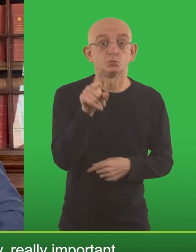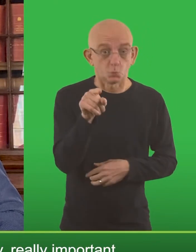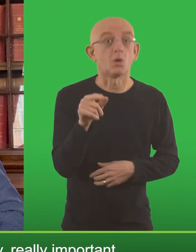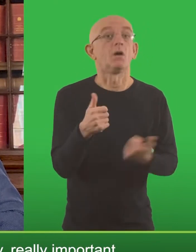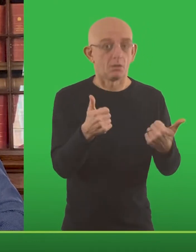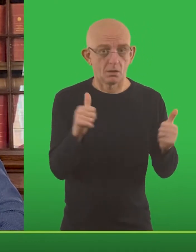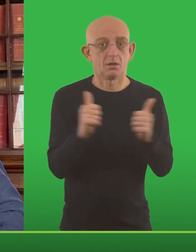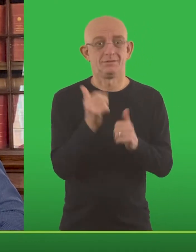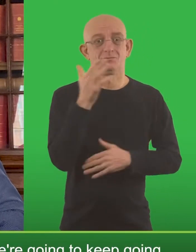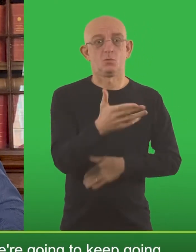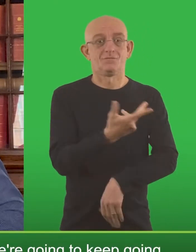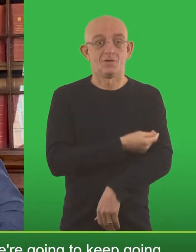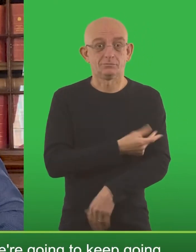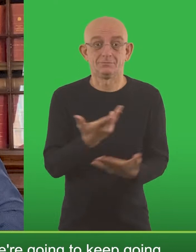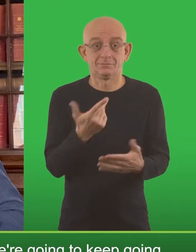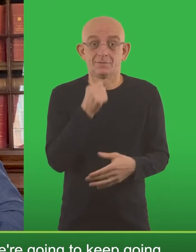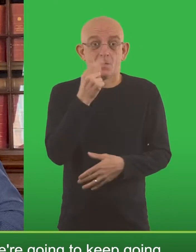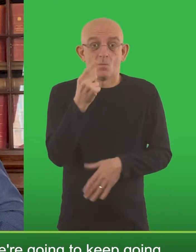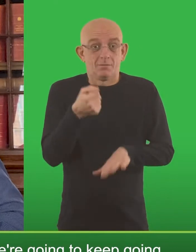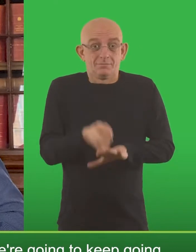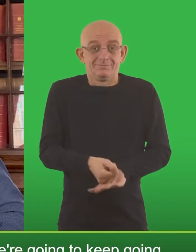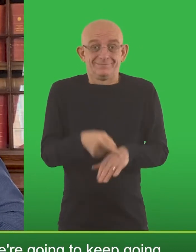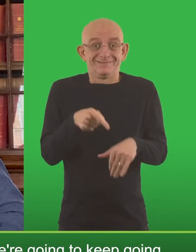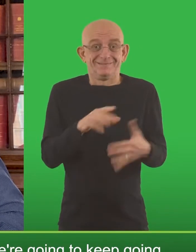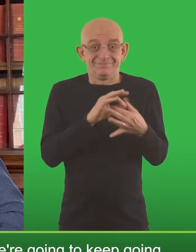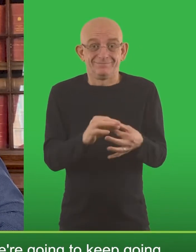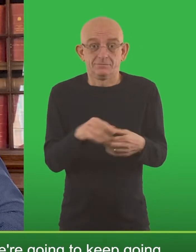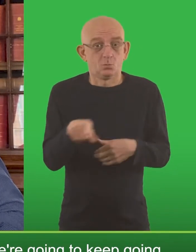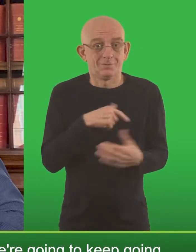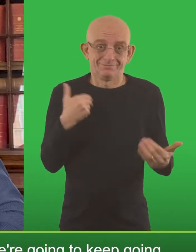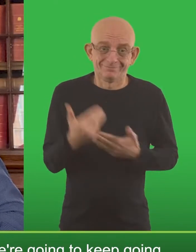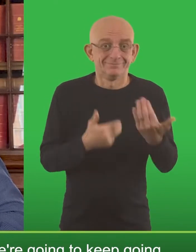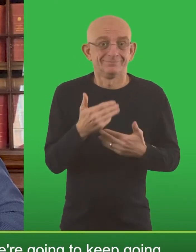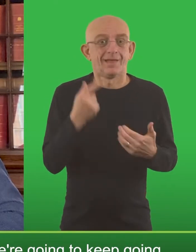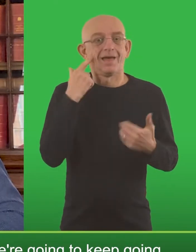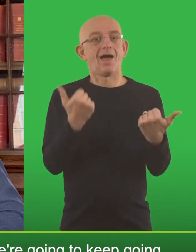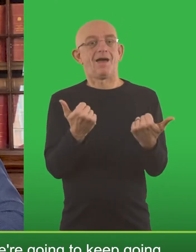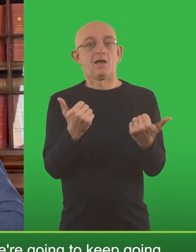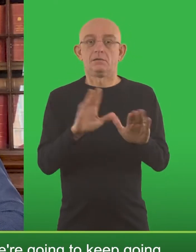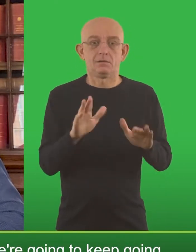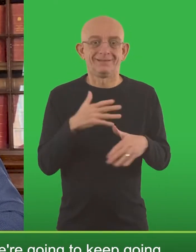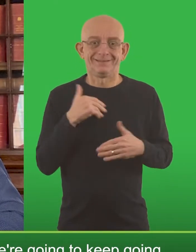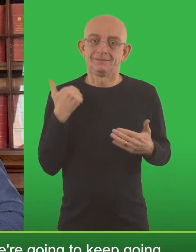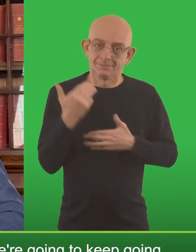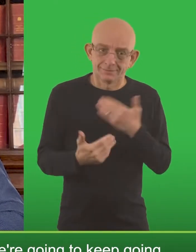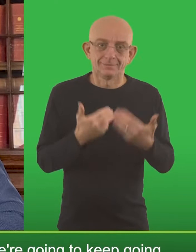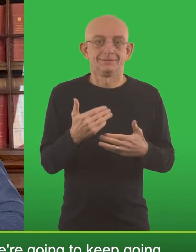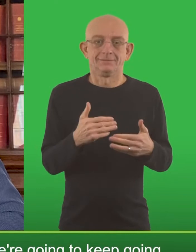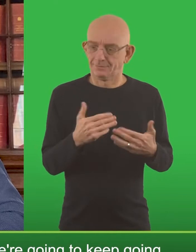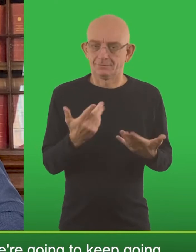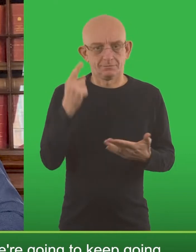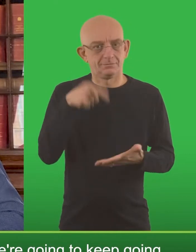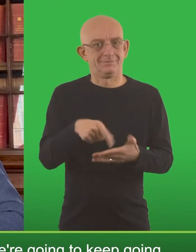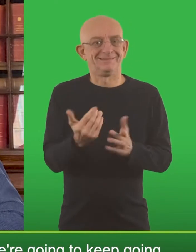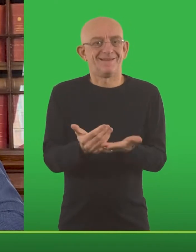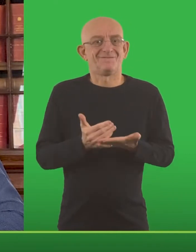take that offer up. The basic fundamentals haven't shifted, so we're going to keep going, and let's take this next